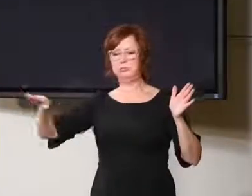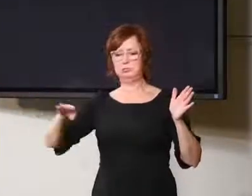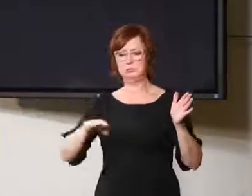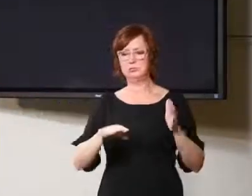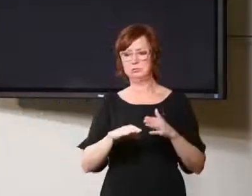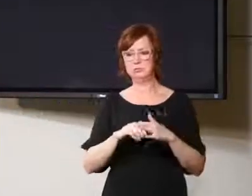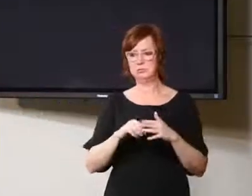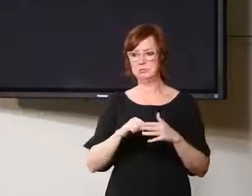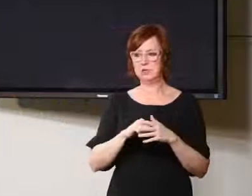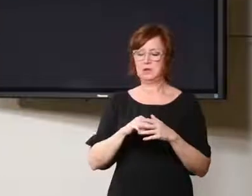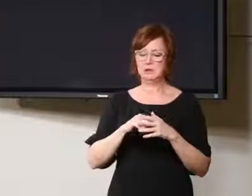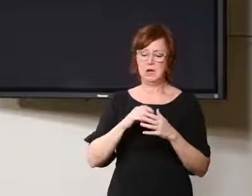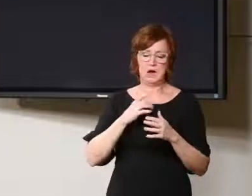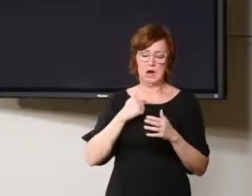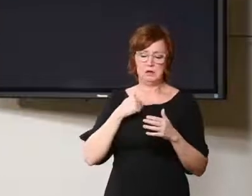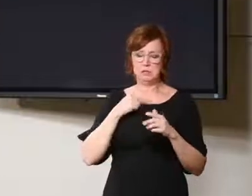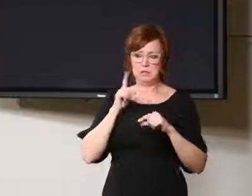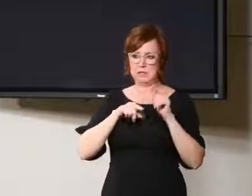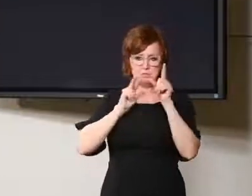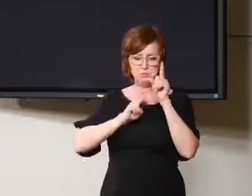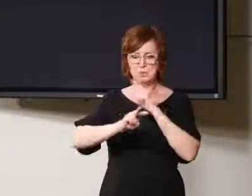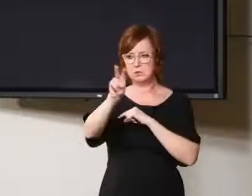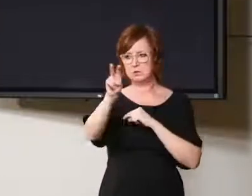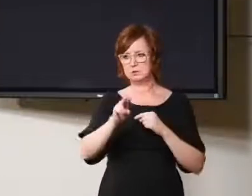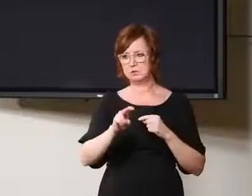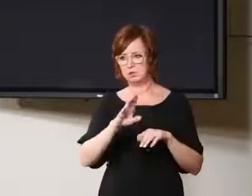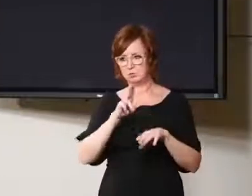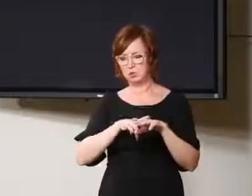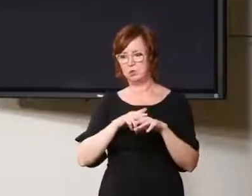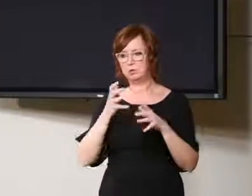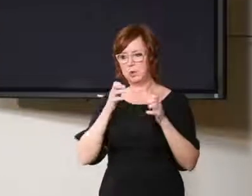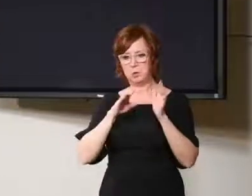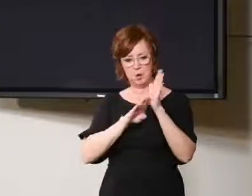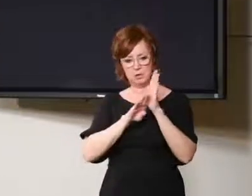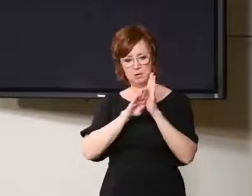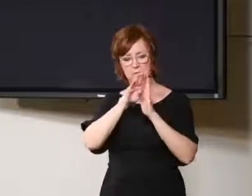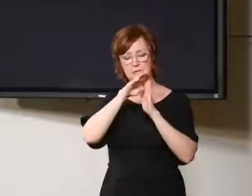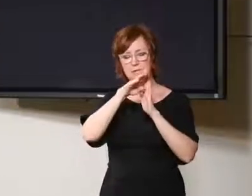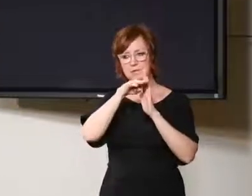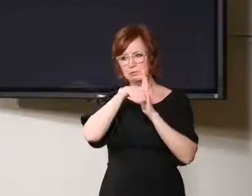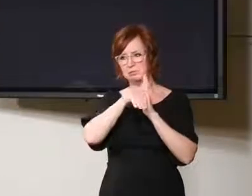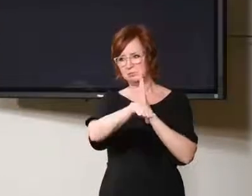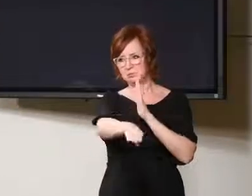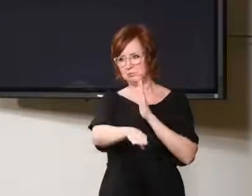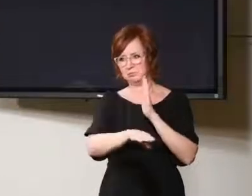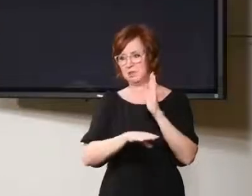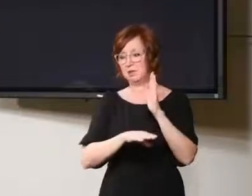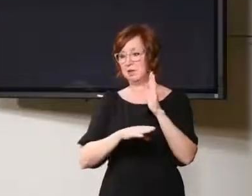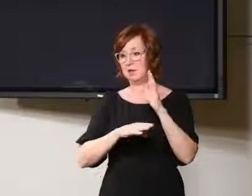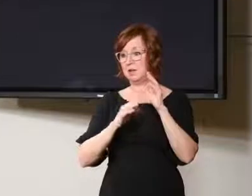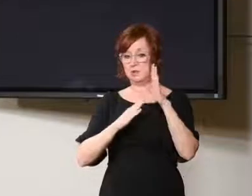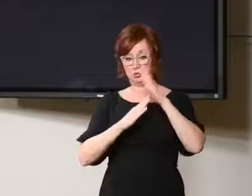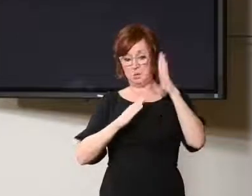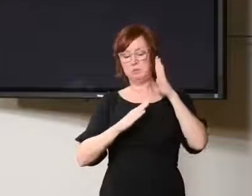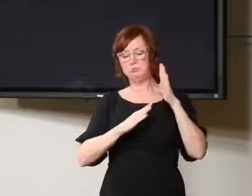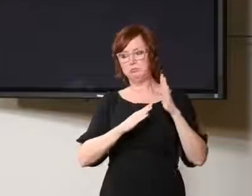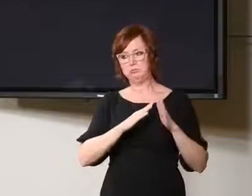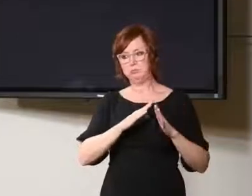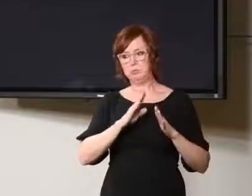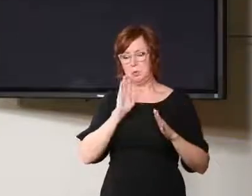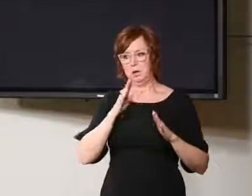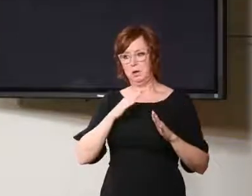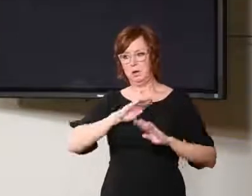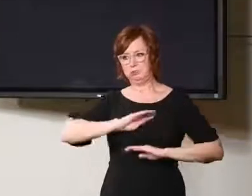that is the best case that we want to aim for. But we hope that will happen. It's up to all of us to make sure that